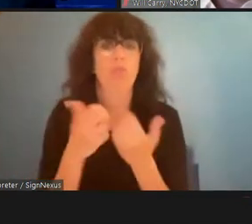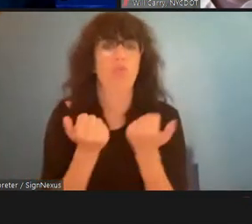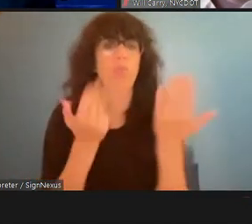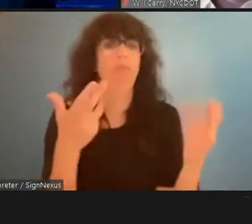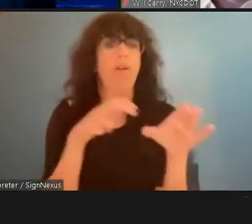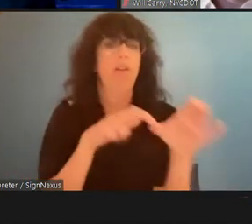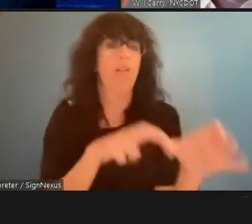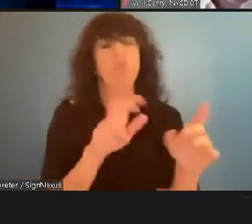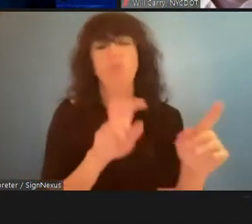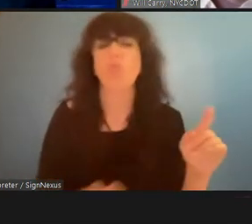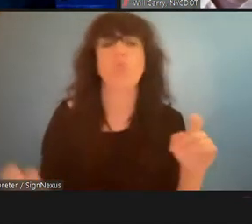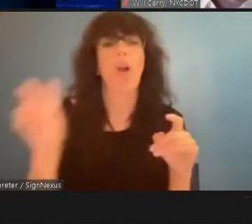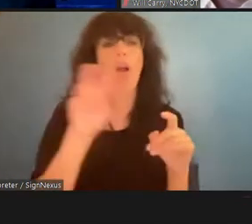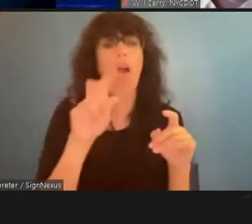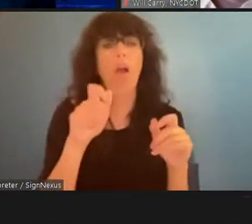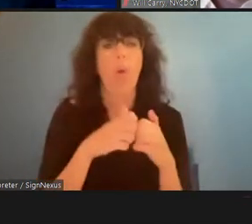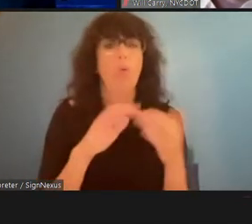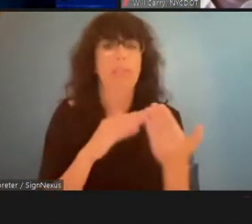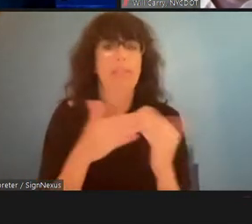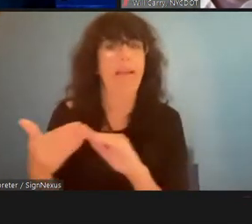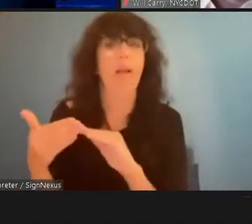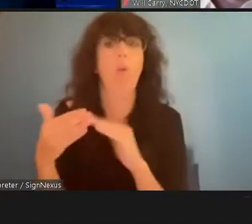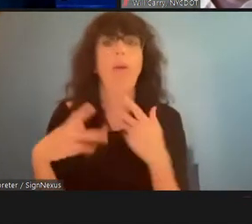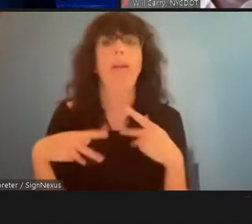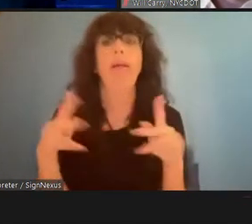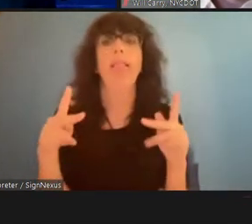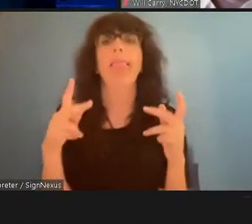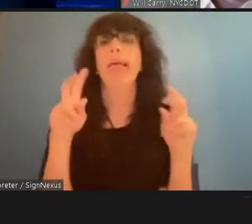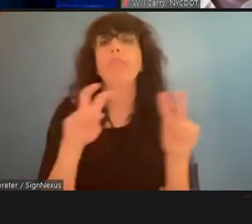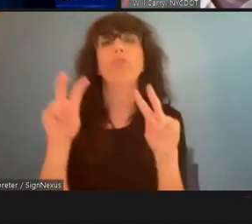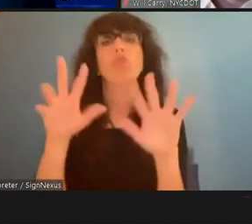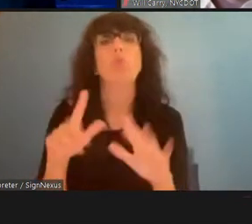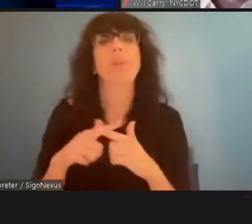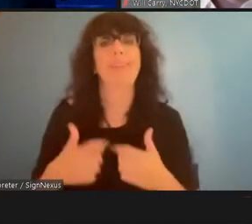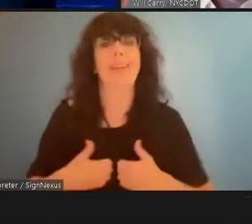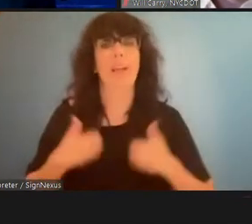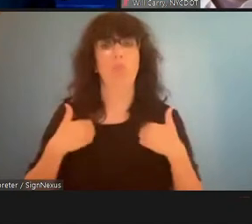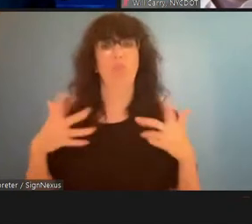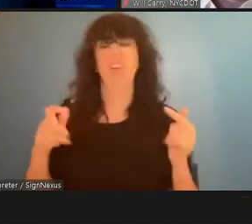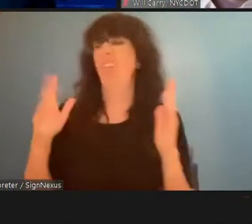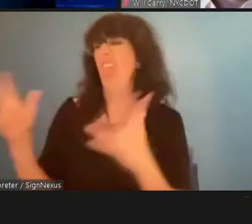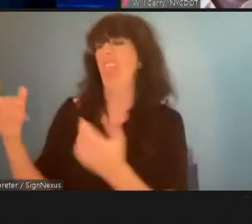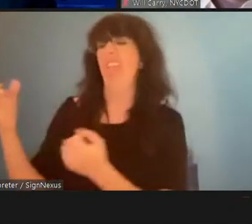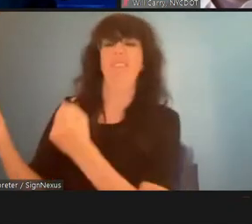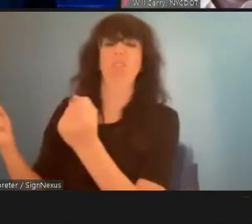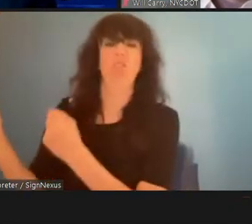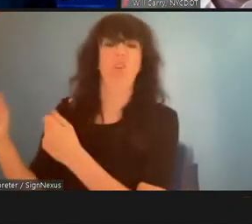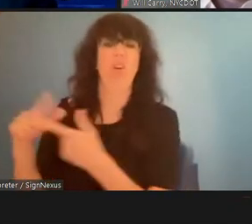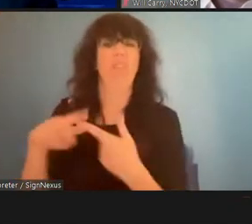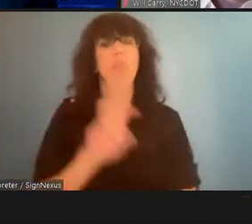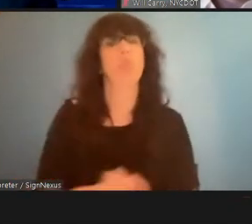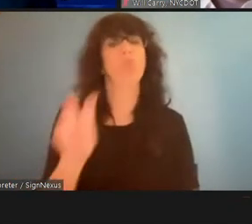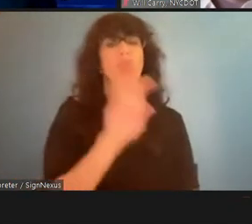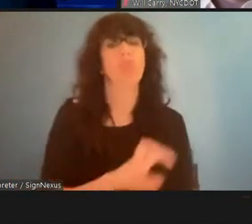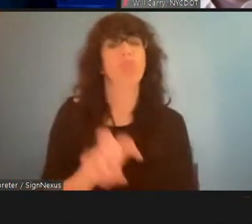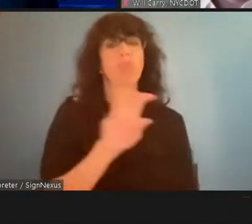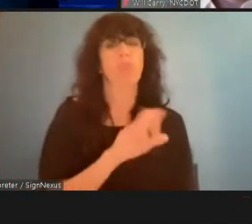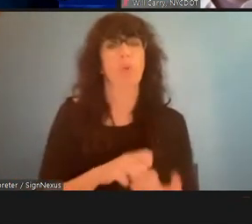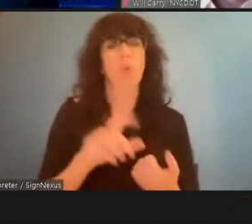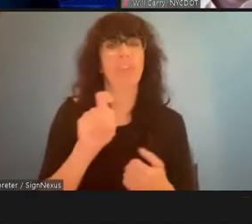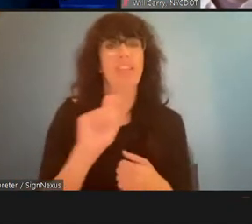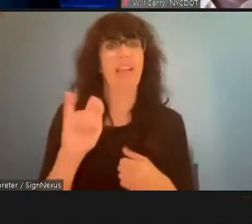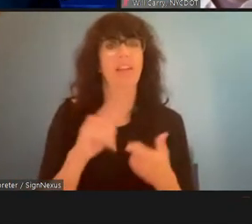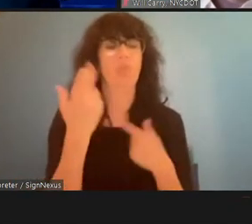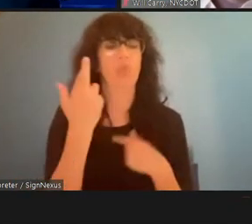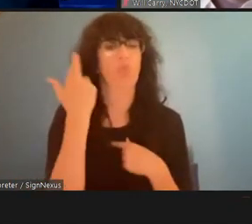town let the tourists and the residents know that they can leave their car behind and go everywhere in the city by taxi at a reasonable